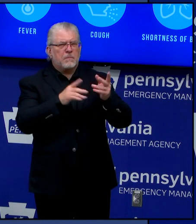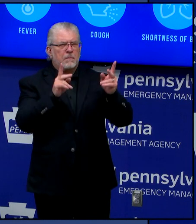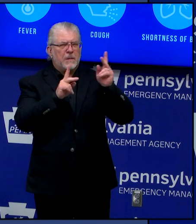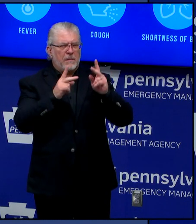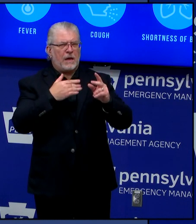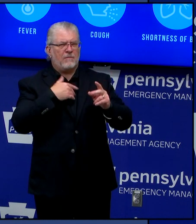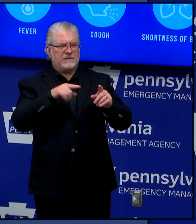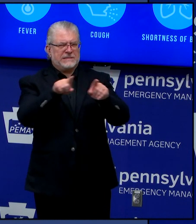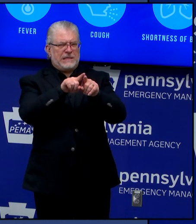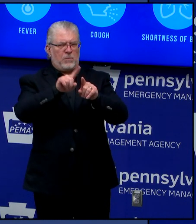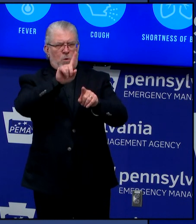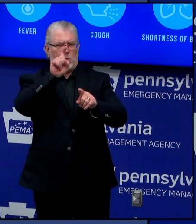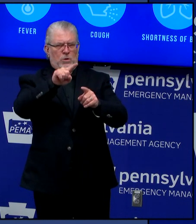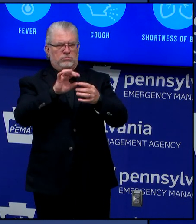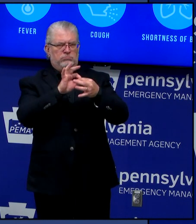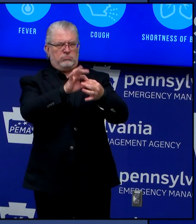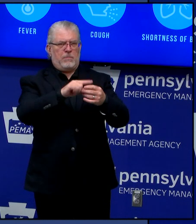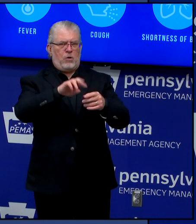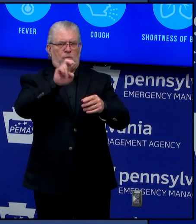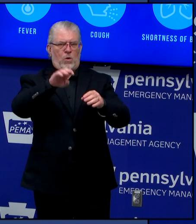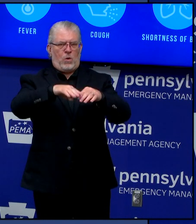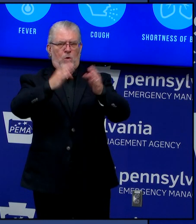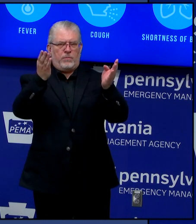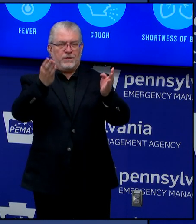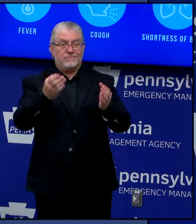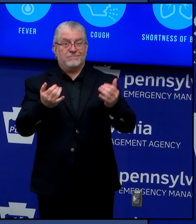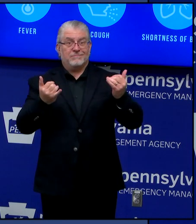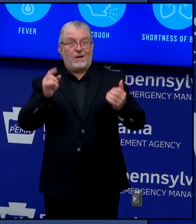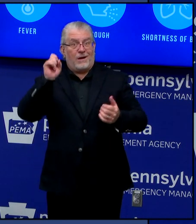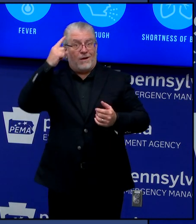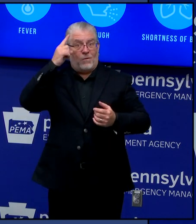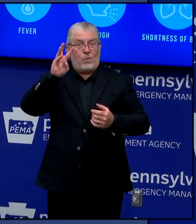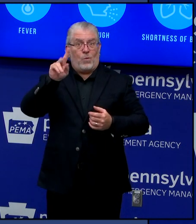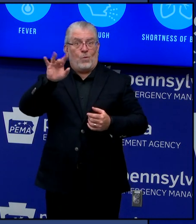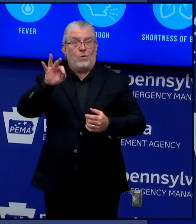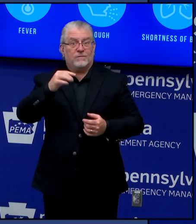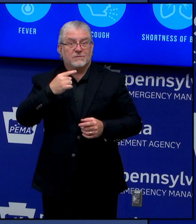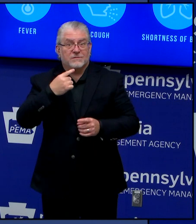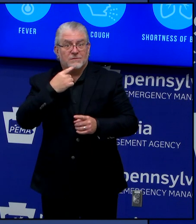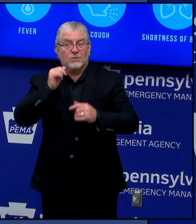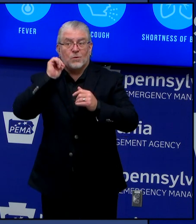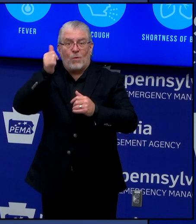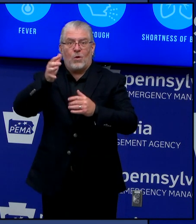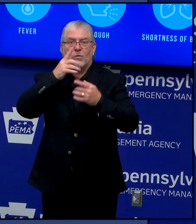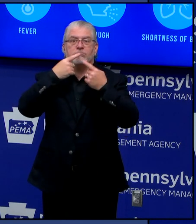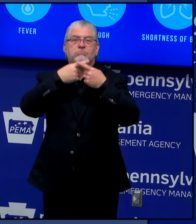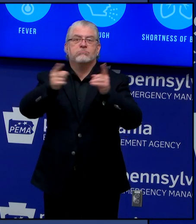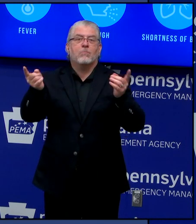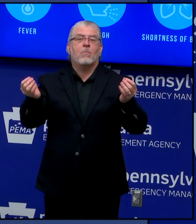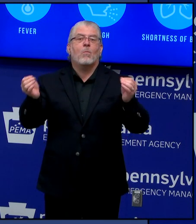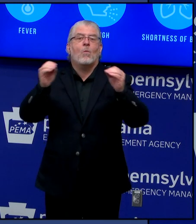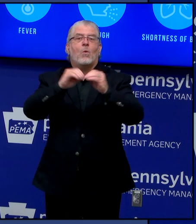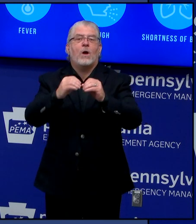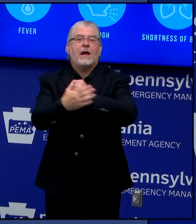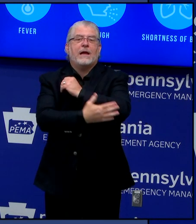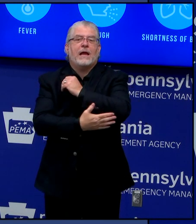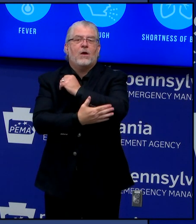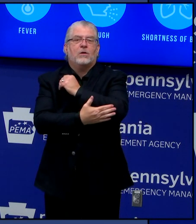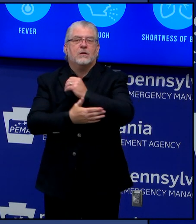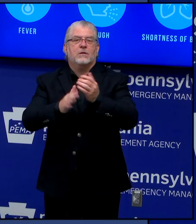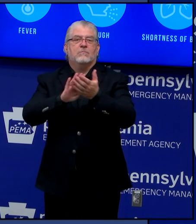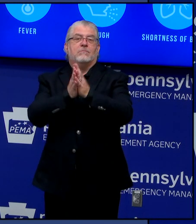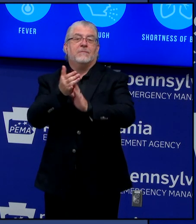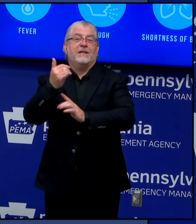he will announce the next round of openings tomorrow, can you say when the next opening will occur? And in the next round, will there be